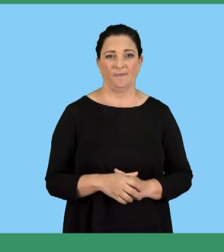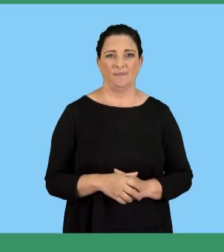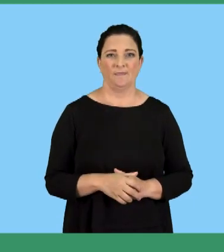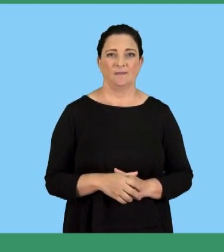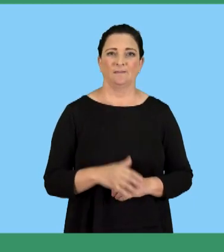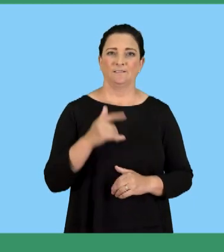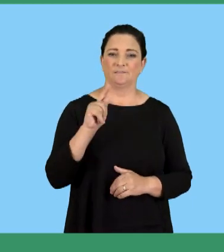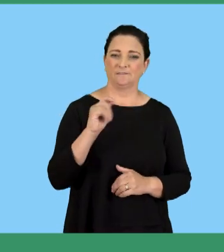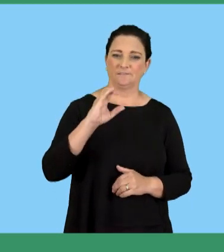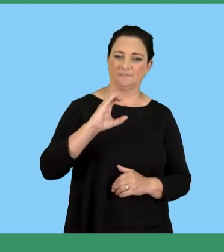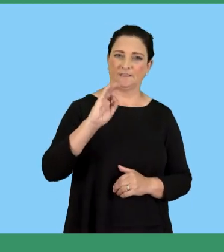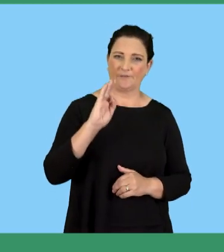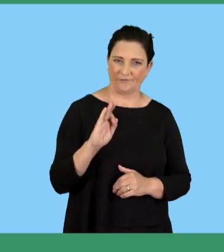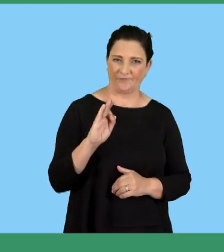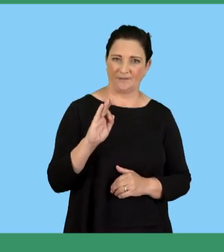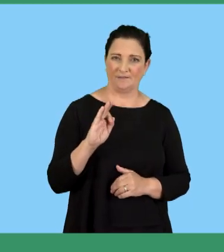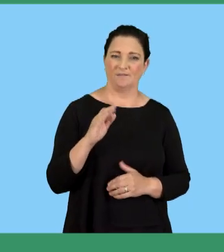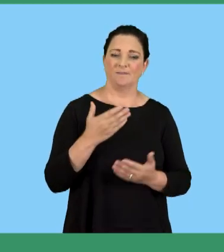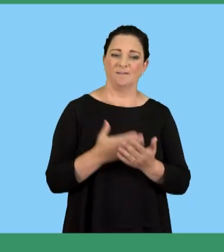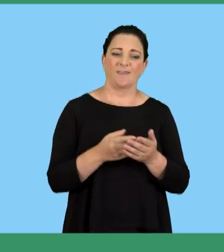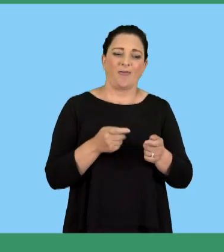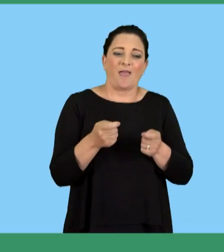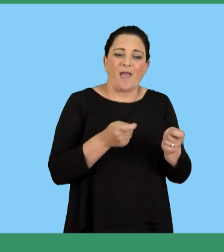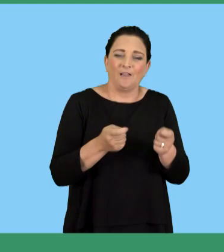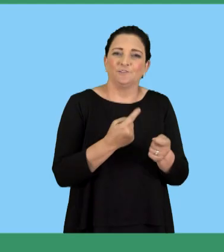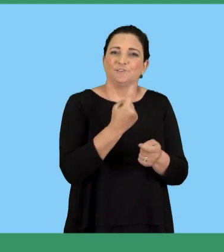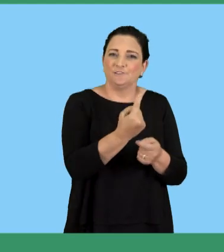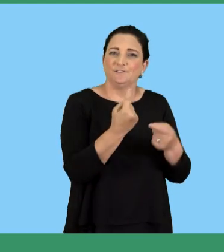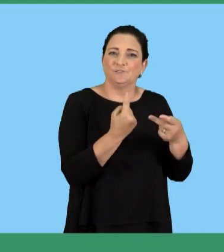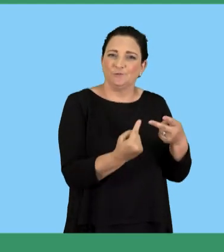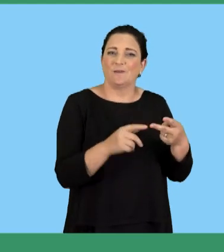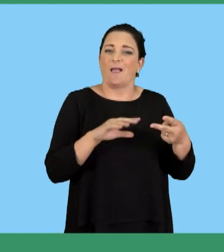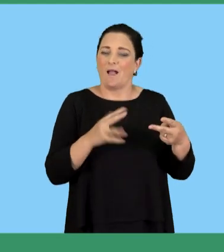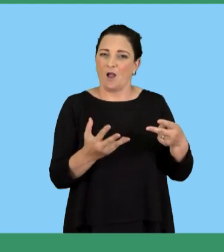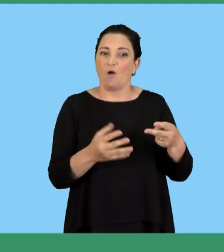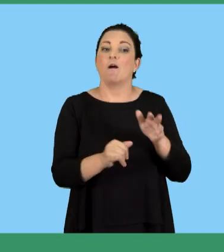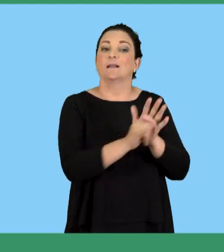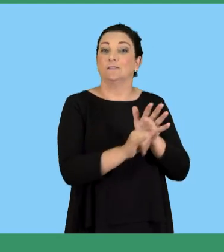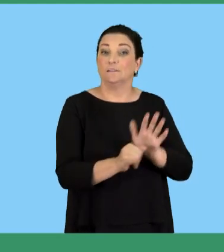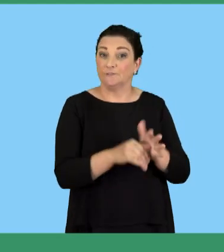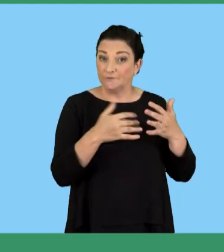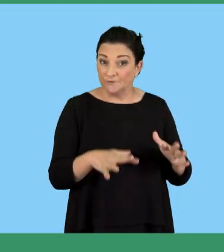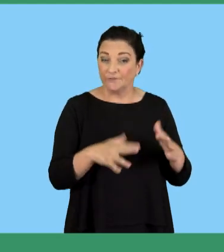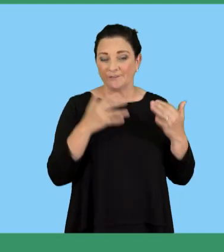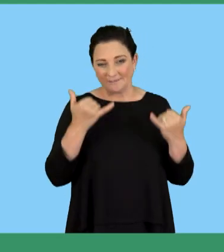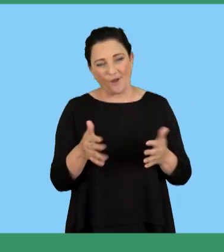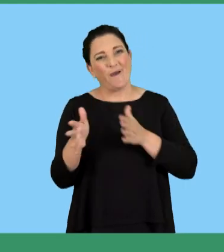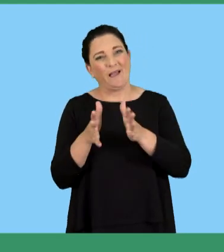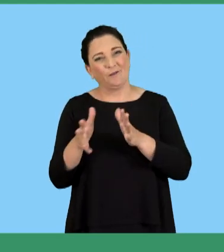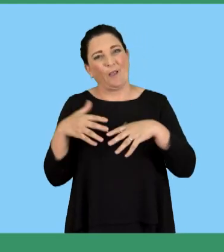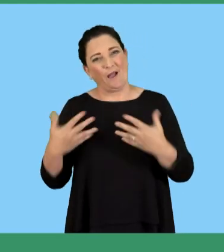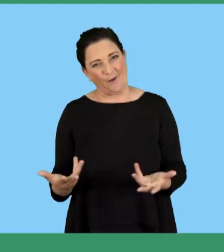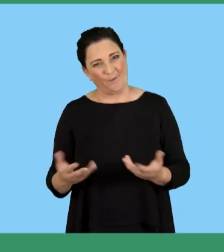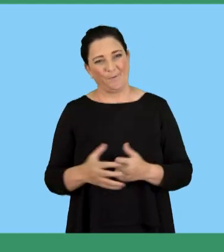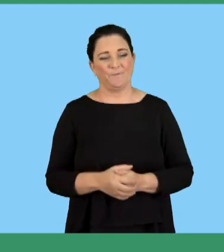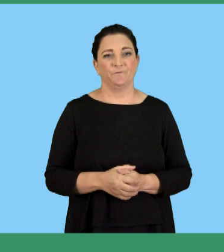explain ways in which Tembisa Chicken Farm can deal with each of the socioeconomic issues identified in question 1.